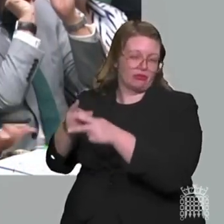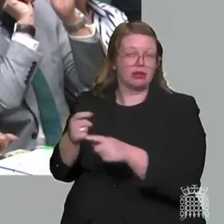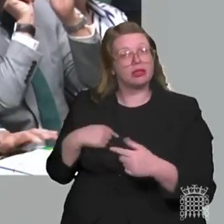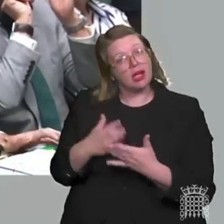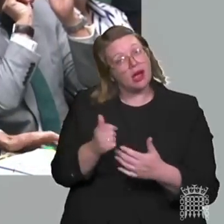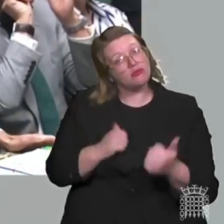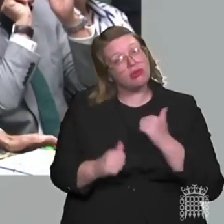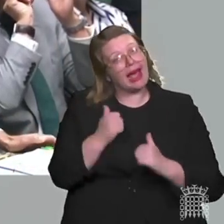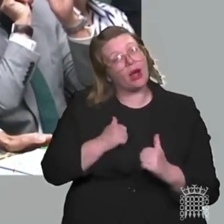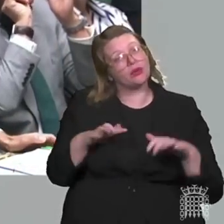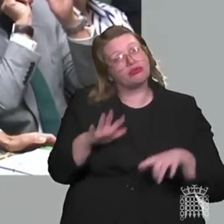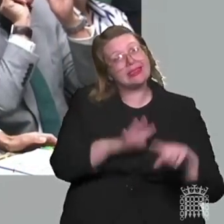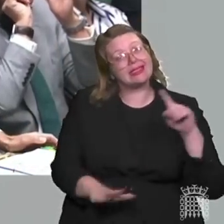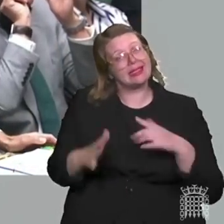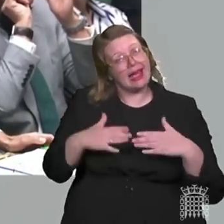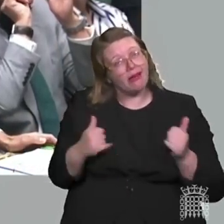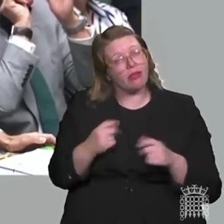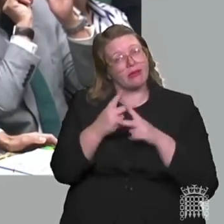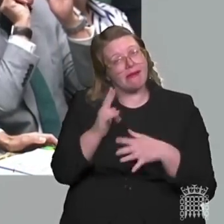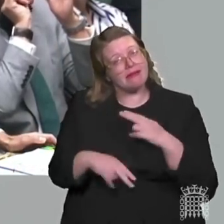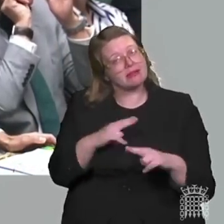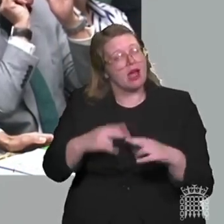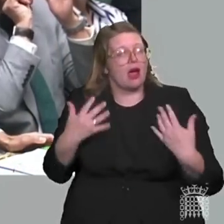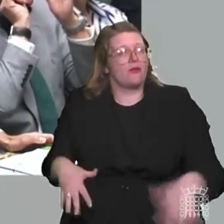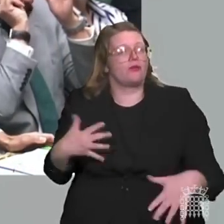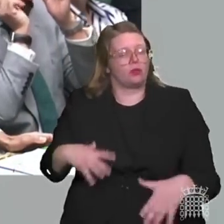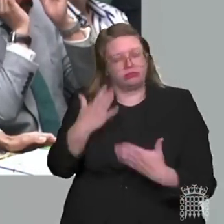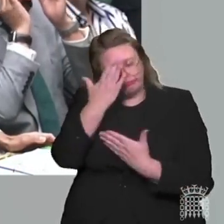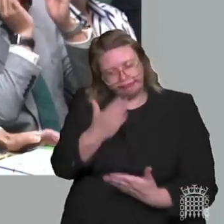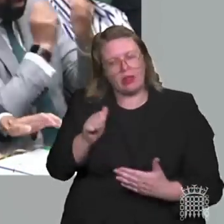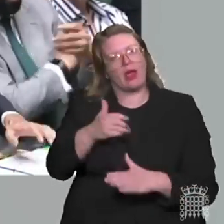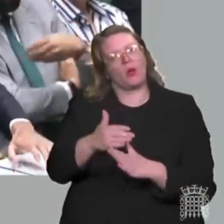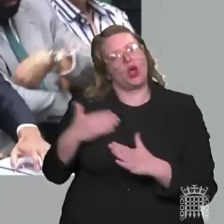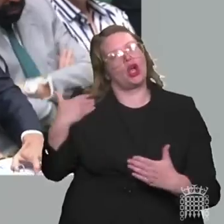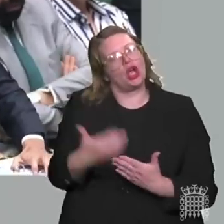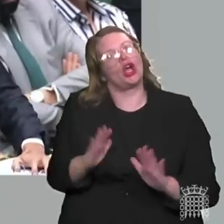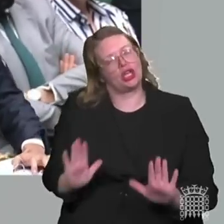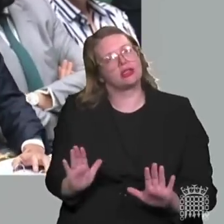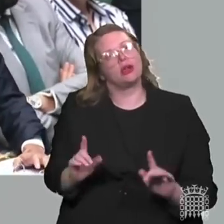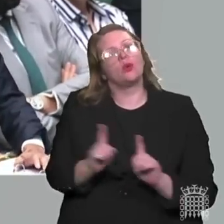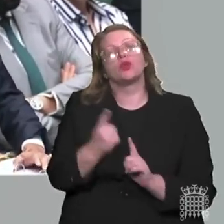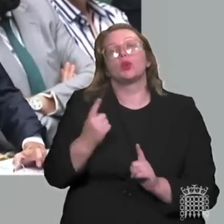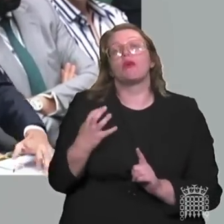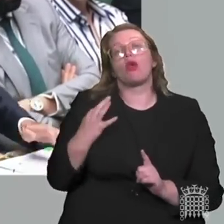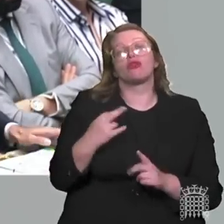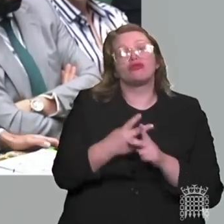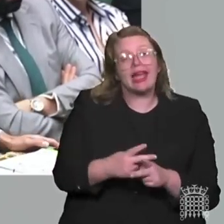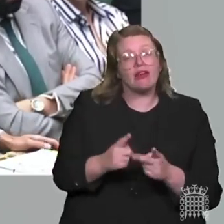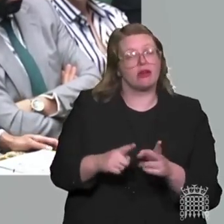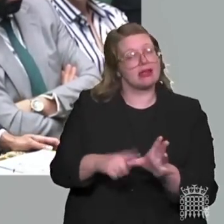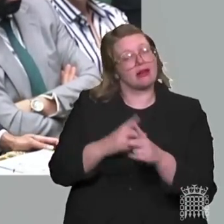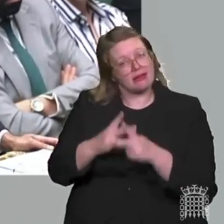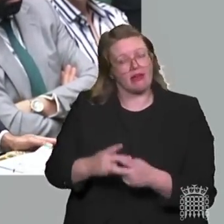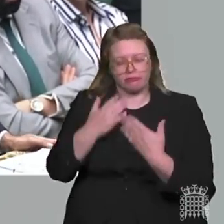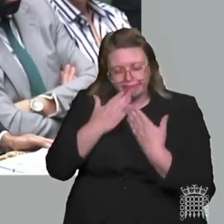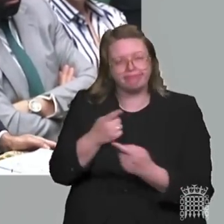care staff across the country and recognise their extraordinary commitment. And I'd also like to pay tribute to unpaid carers and young carers for all